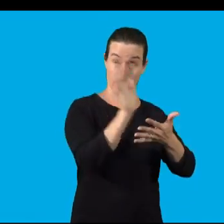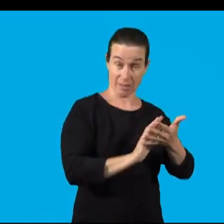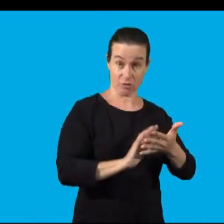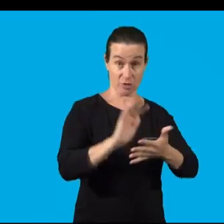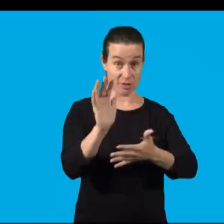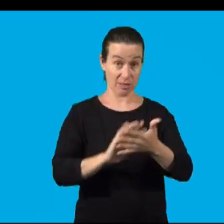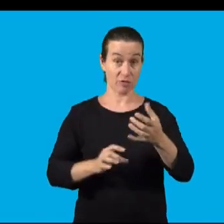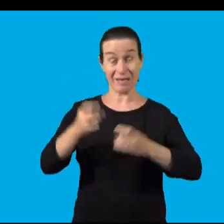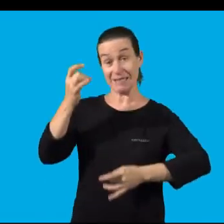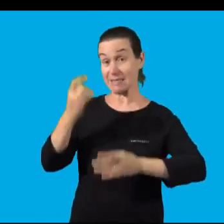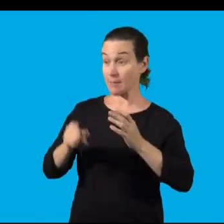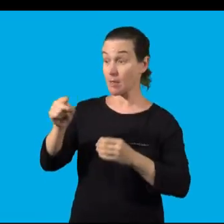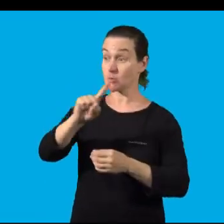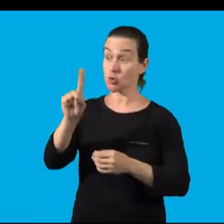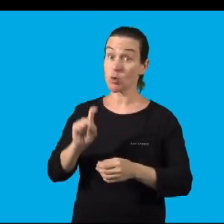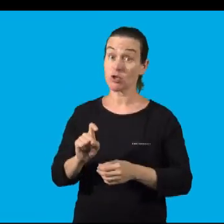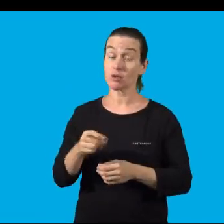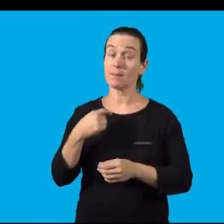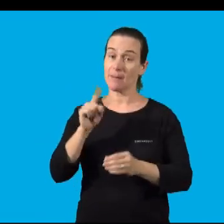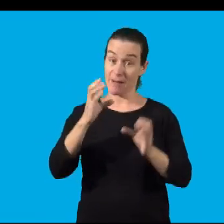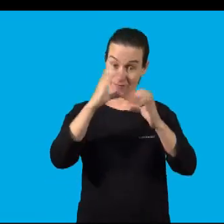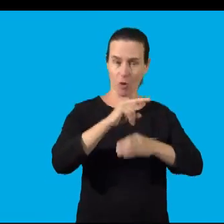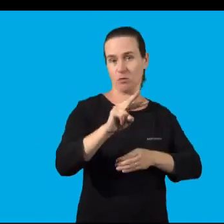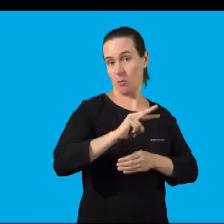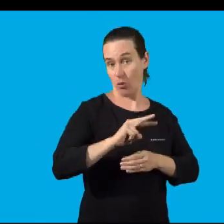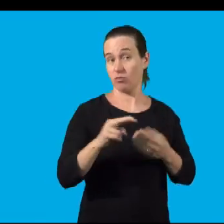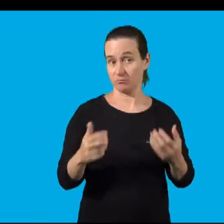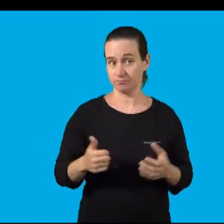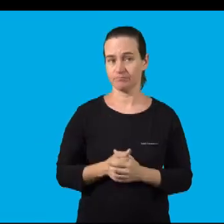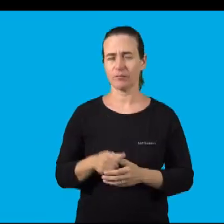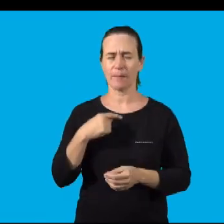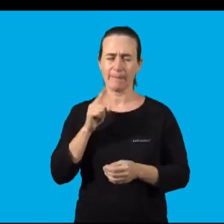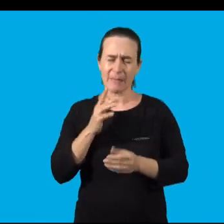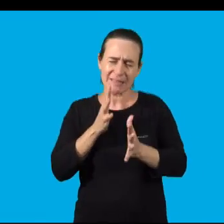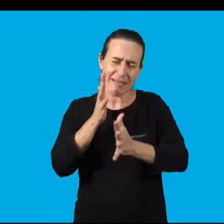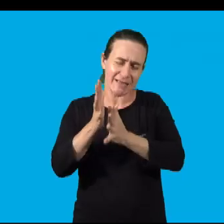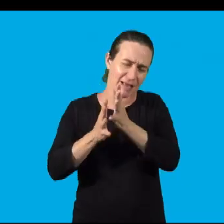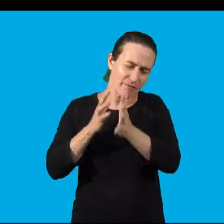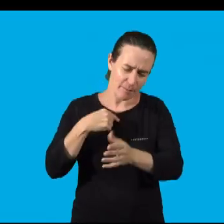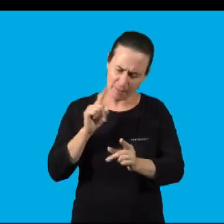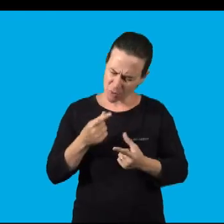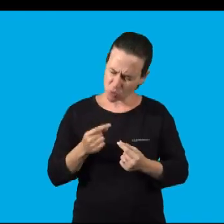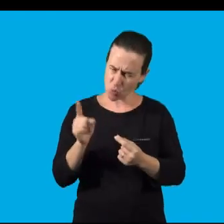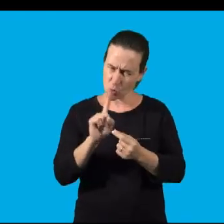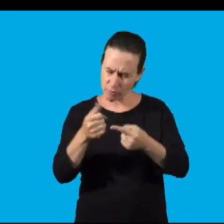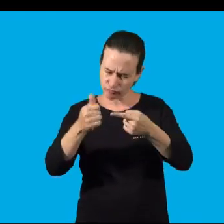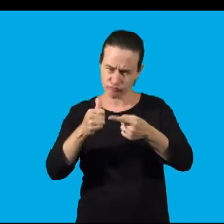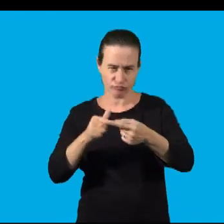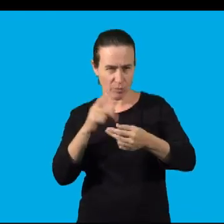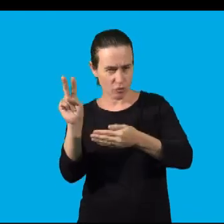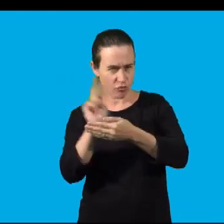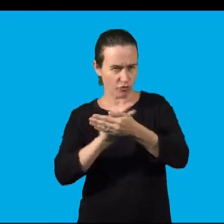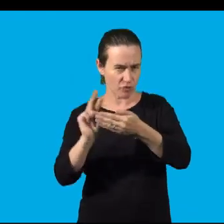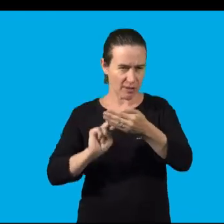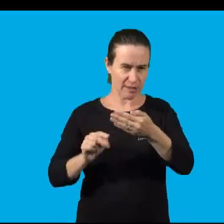some questions may refer to both these extracts. Read the instructions carefully and take note of the lines